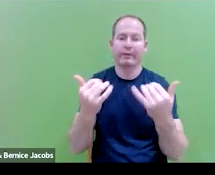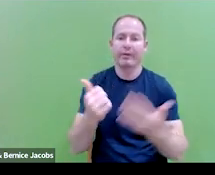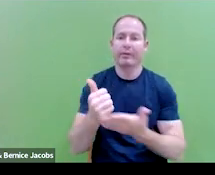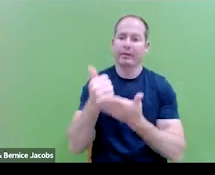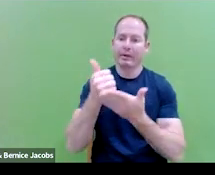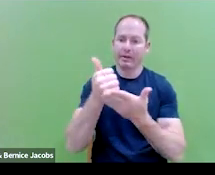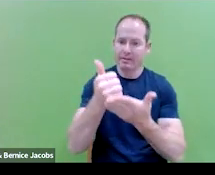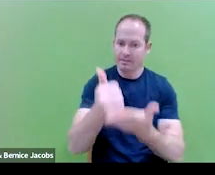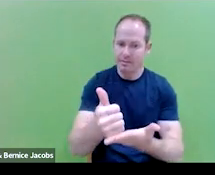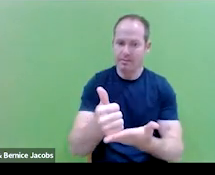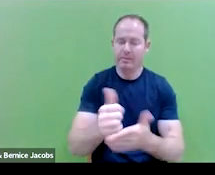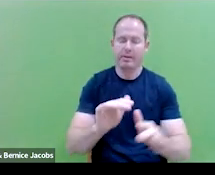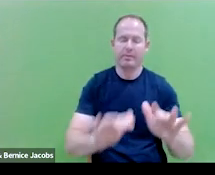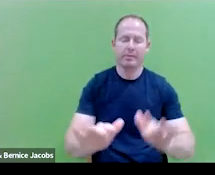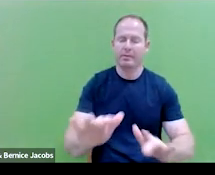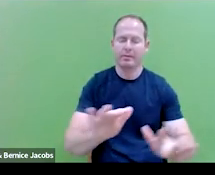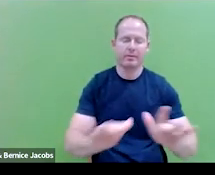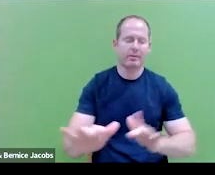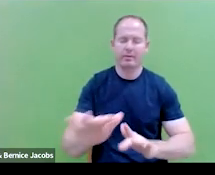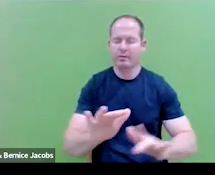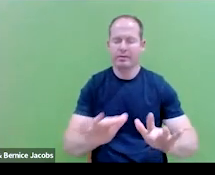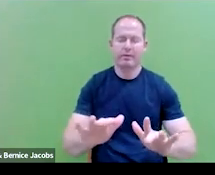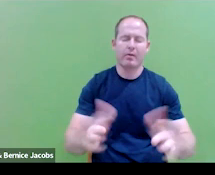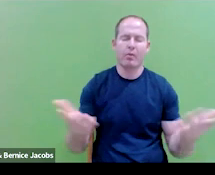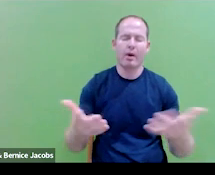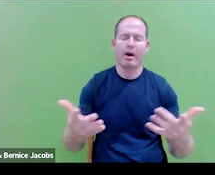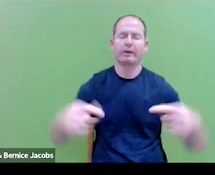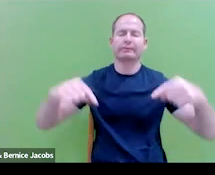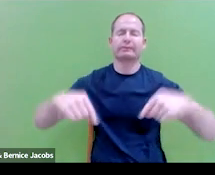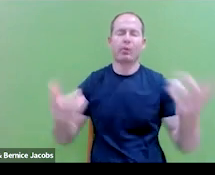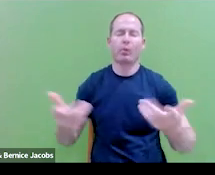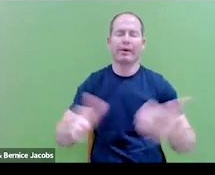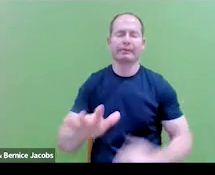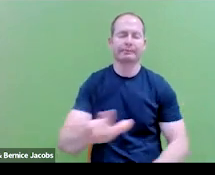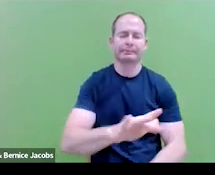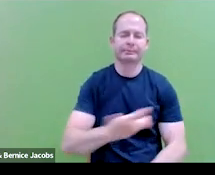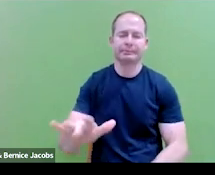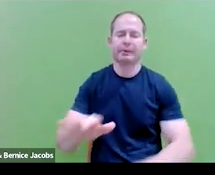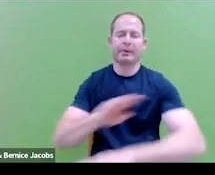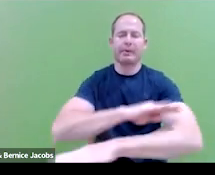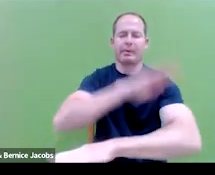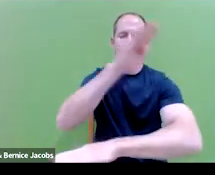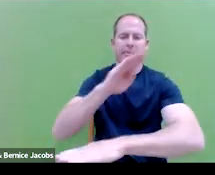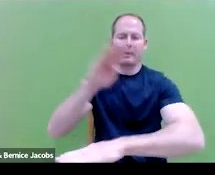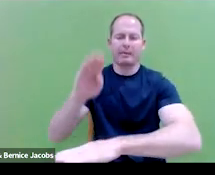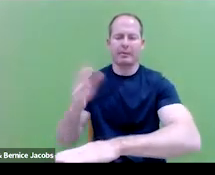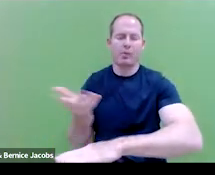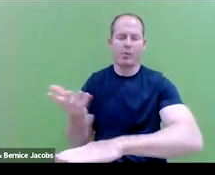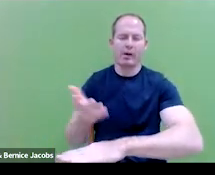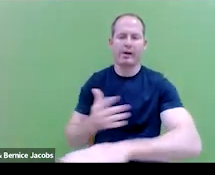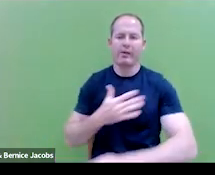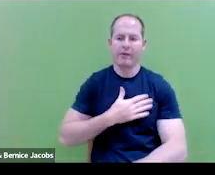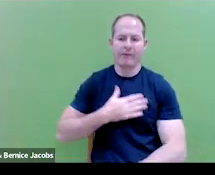in the space. They can see, they can feel where they are. They can feel where they are in relation to the CBD. They can feel where they